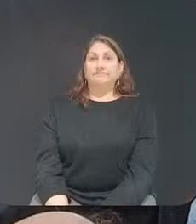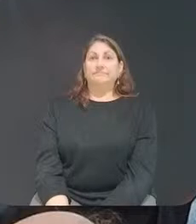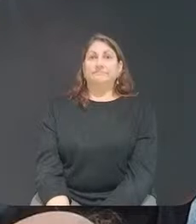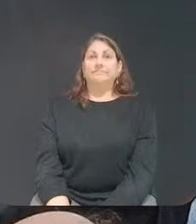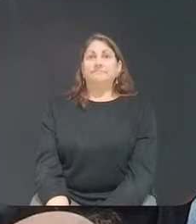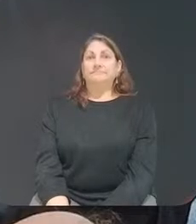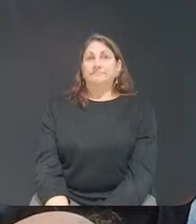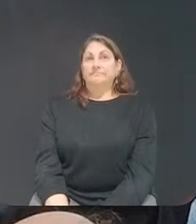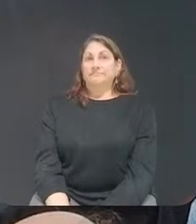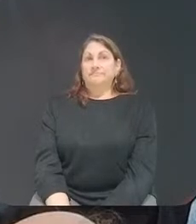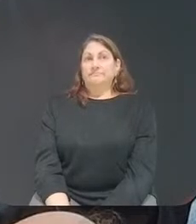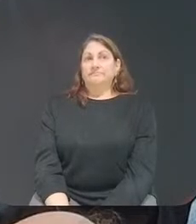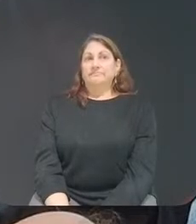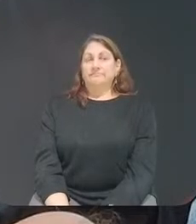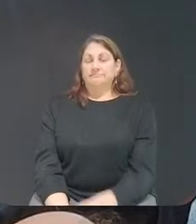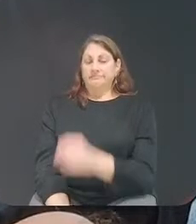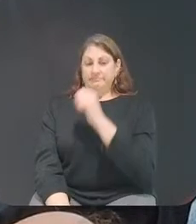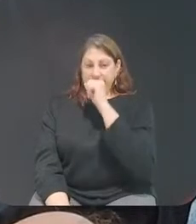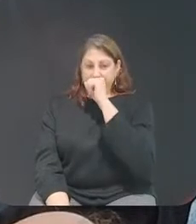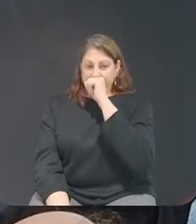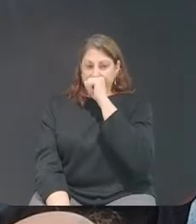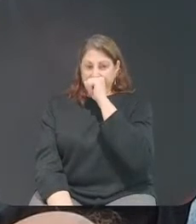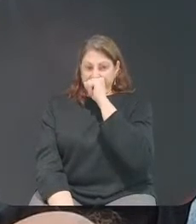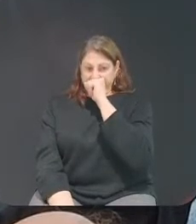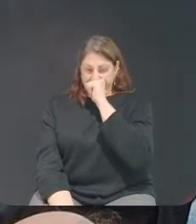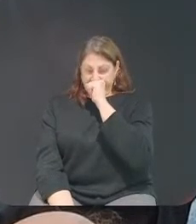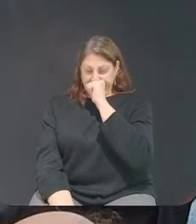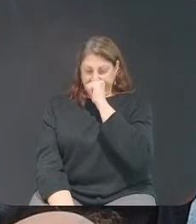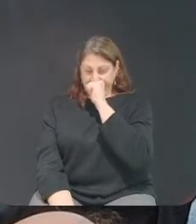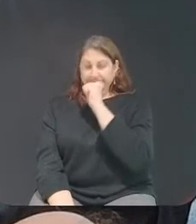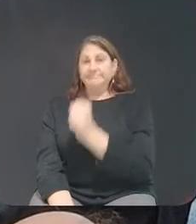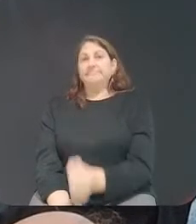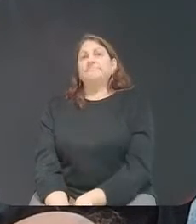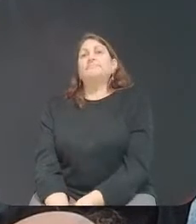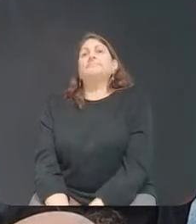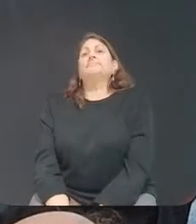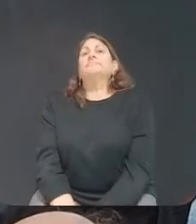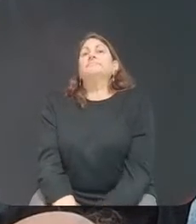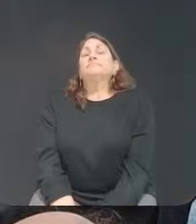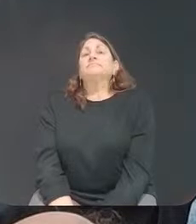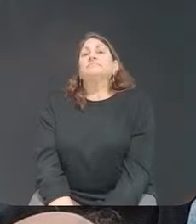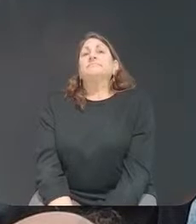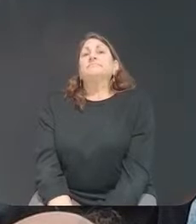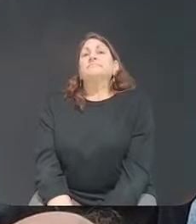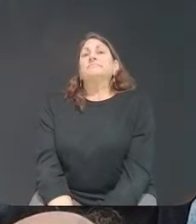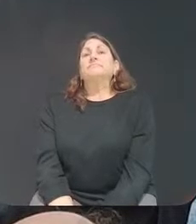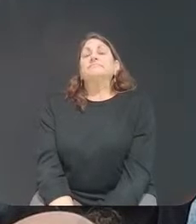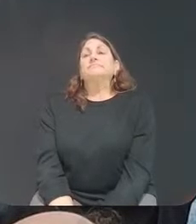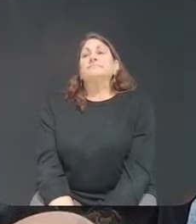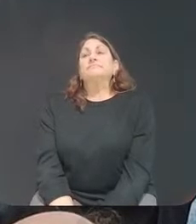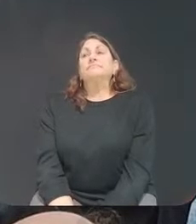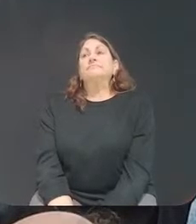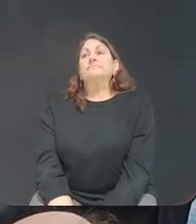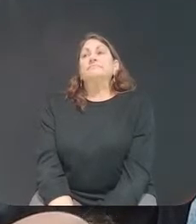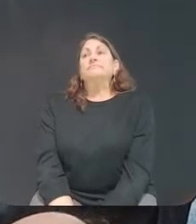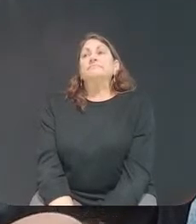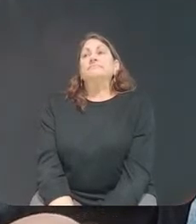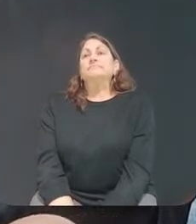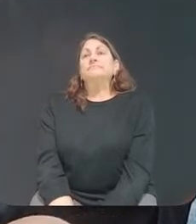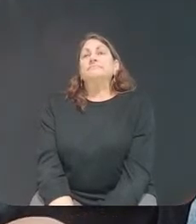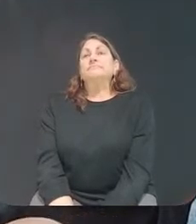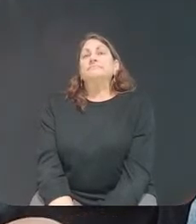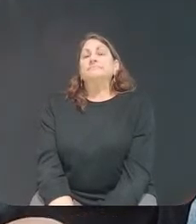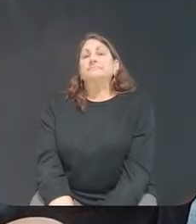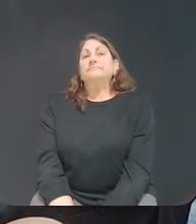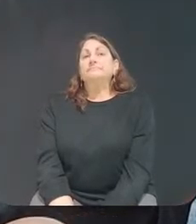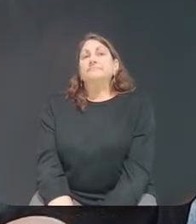bulldozer continued smashing the shacks, tiny strains of St. Louis blues rang out defiantly. The Housing Authority wrote to City